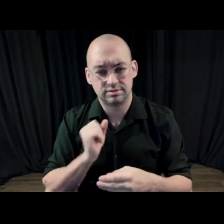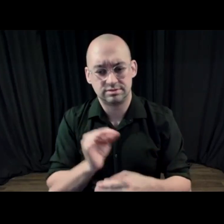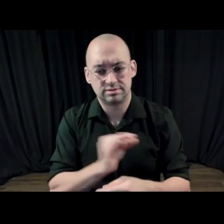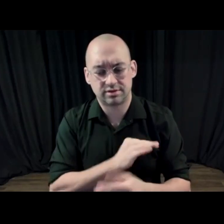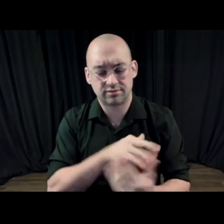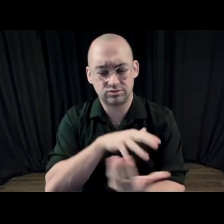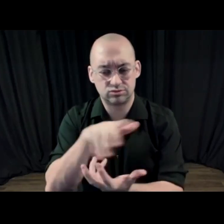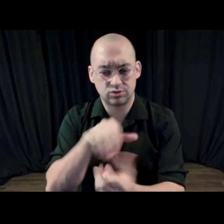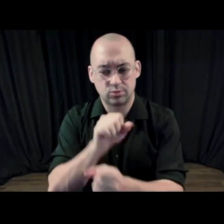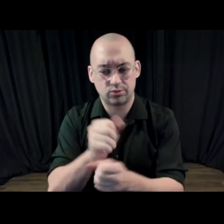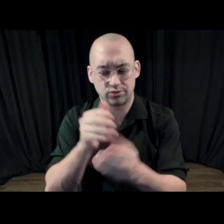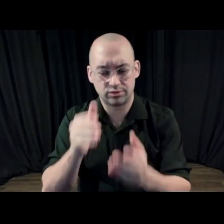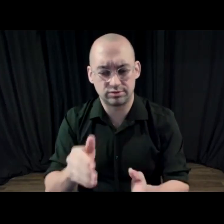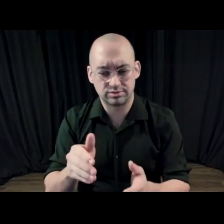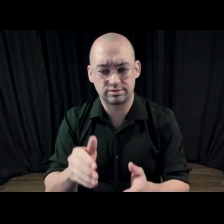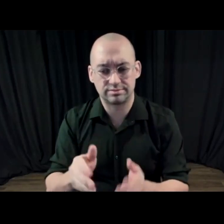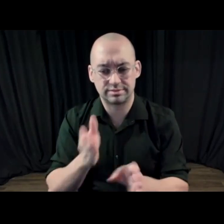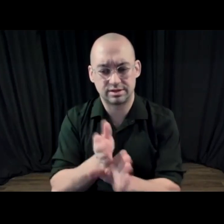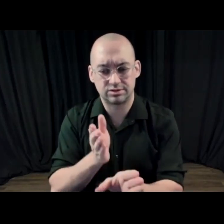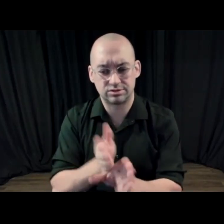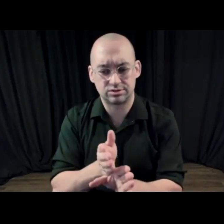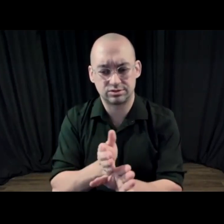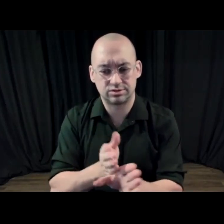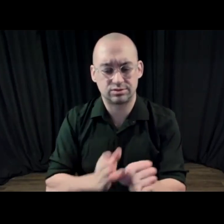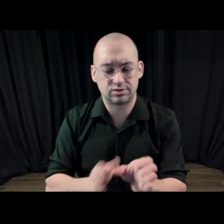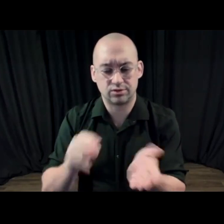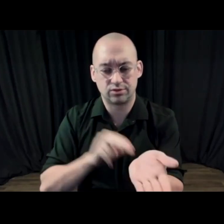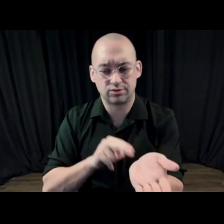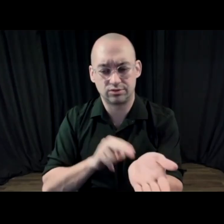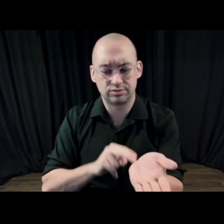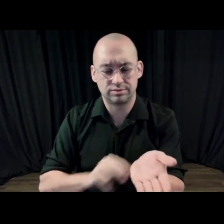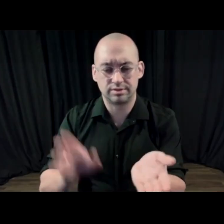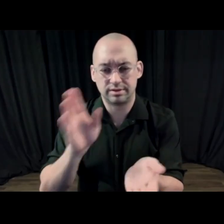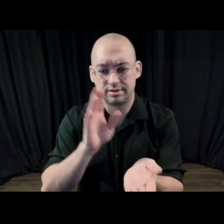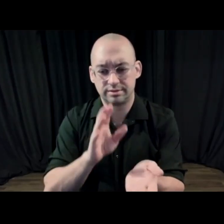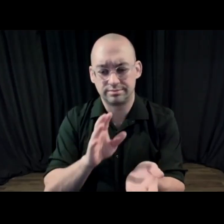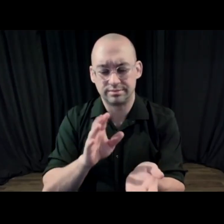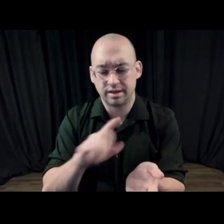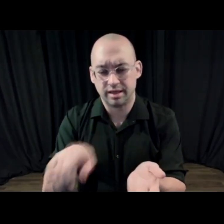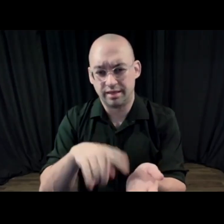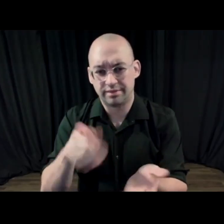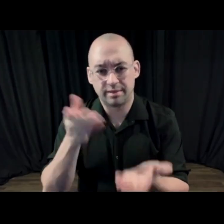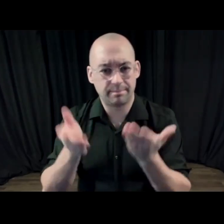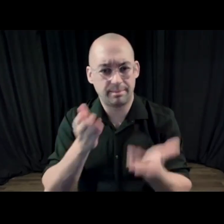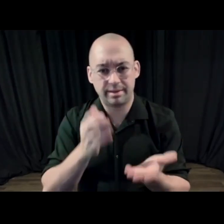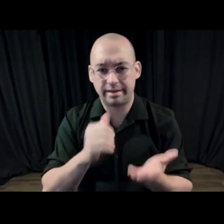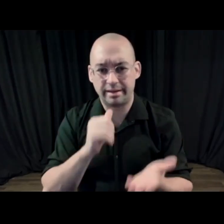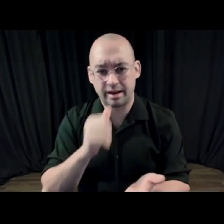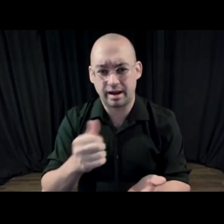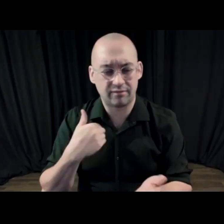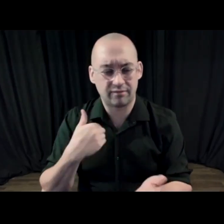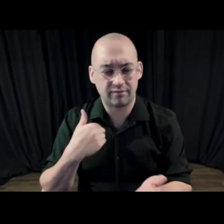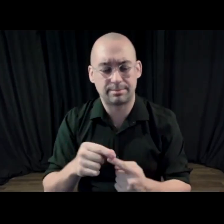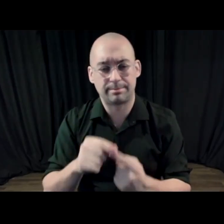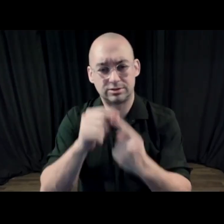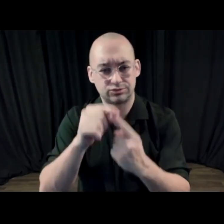social workers, psychologists, nurses, who may not have specialized training